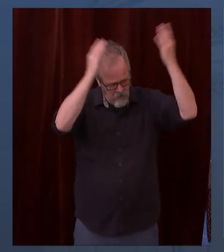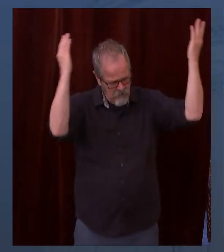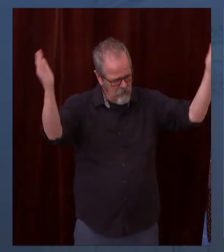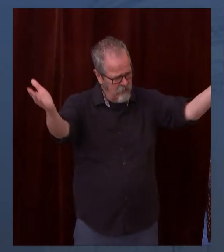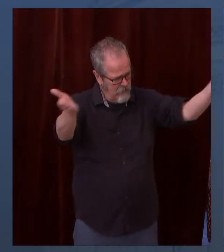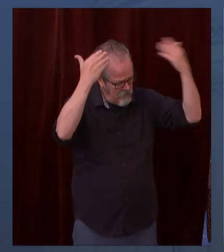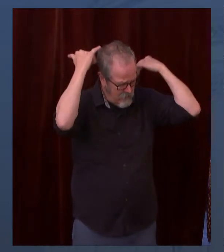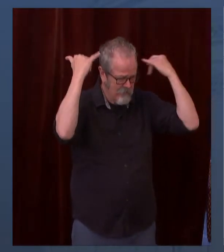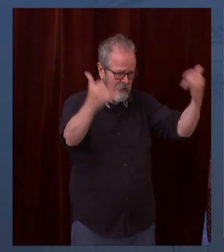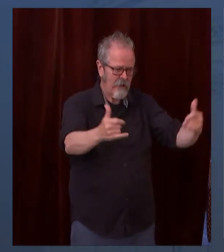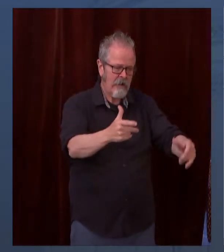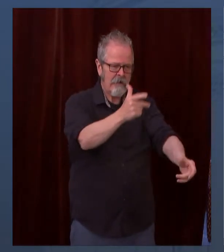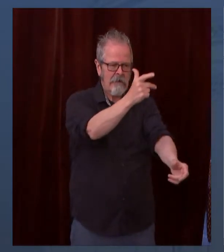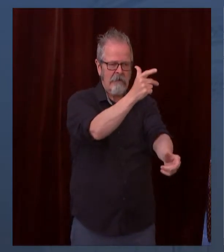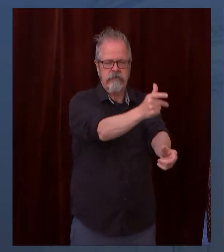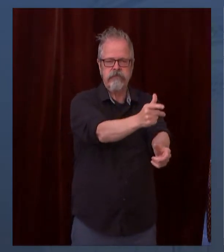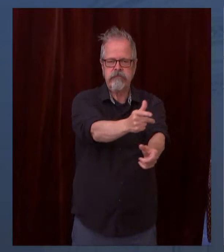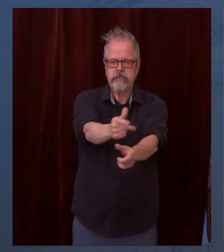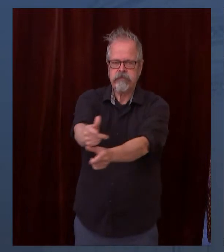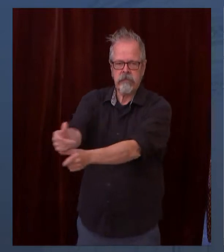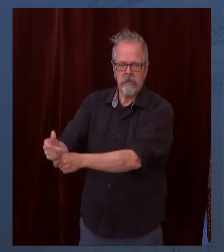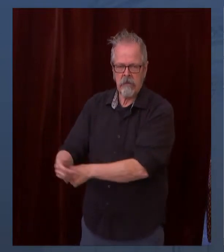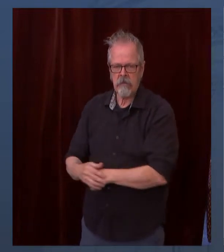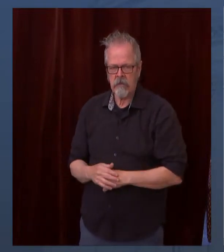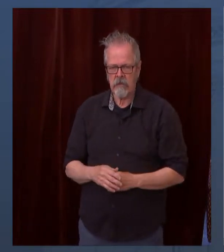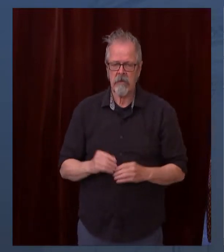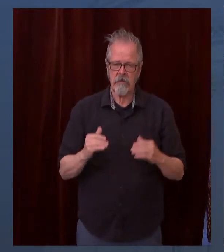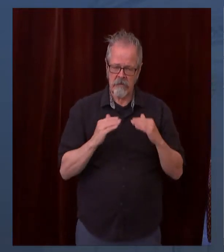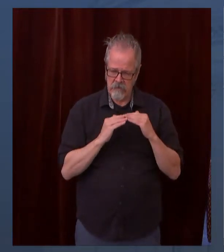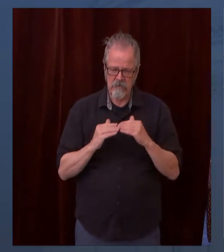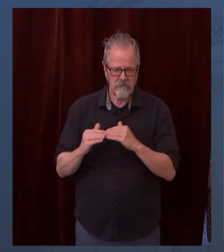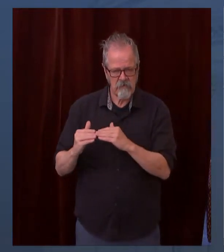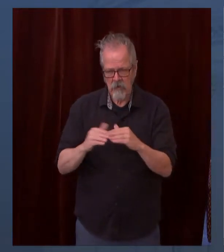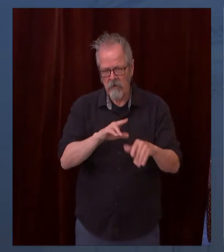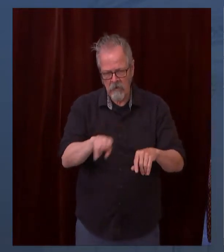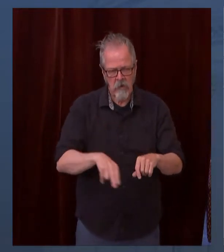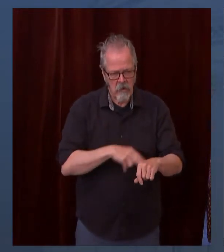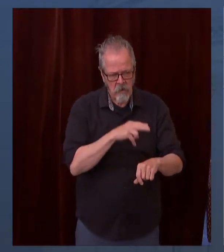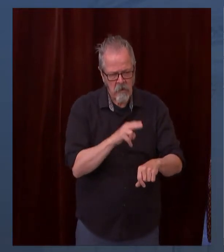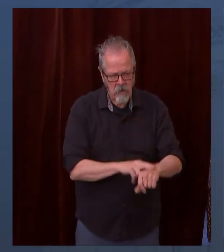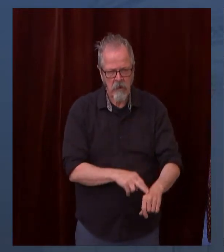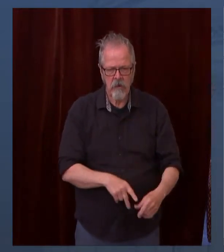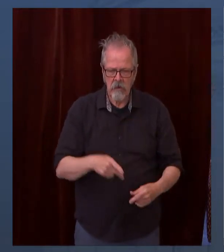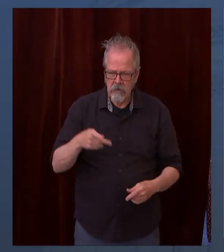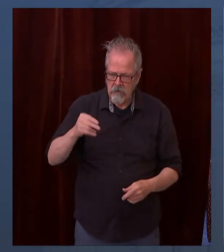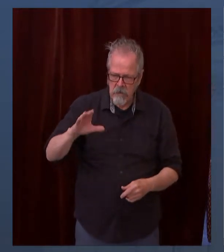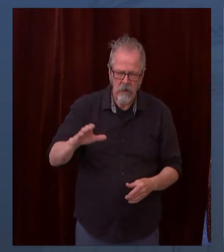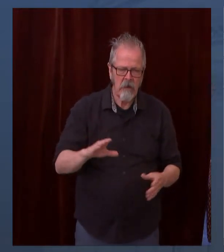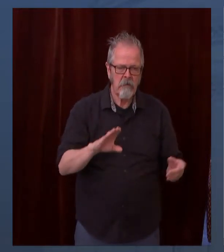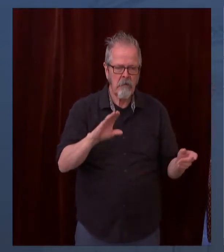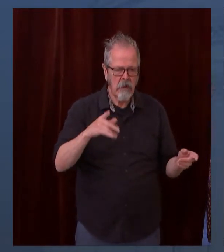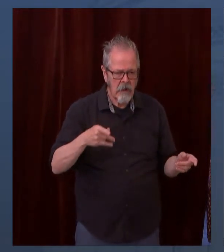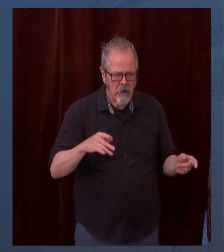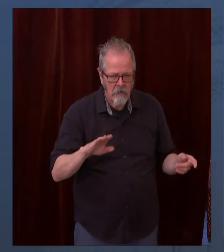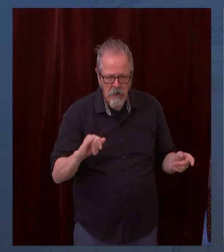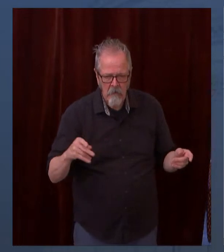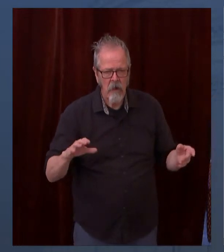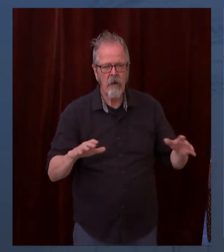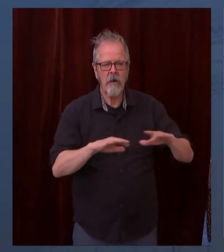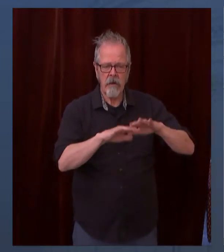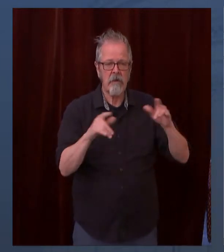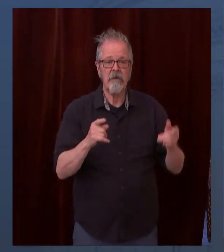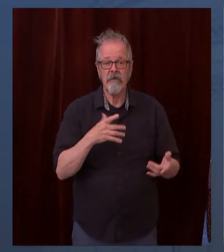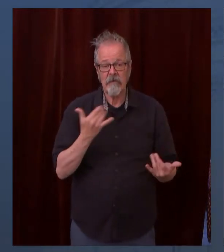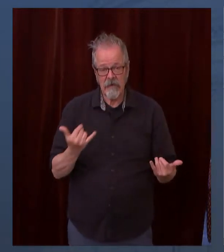encourage that throughout our state. We're now in the fourth wave, and so the governor has said we want to have people